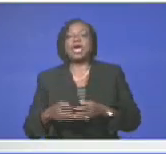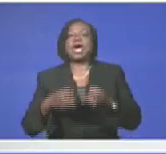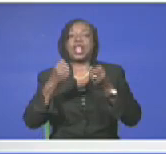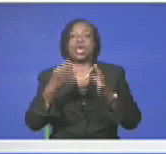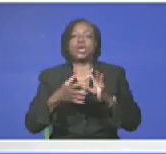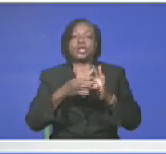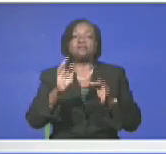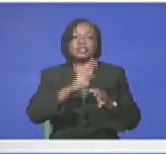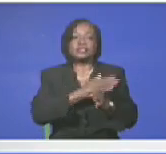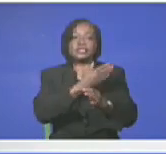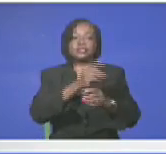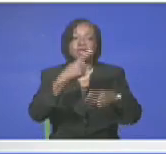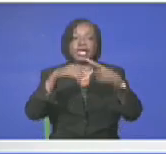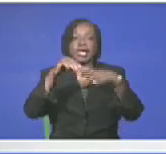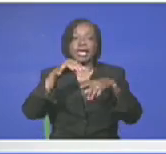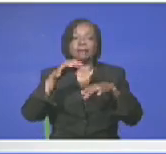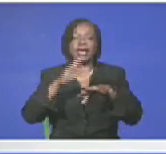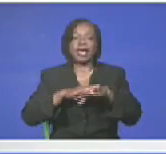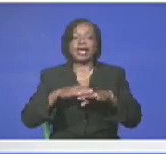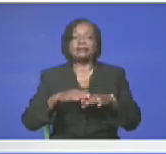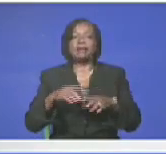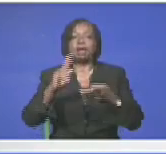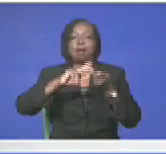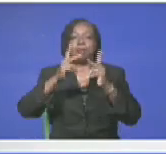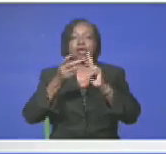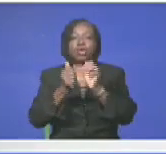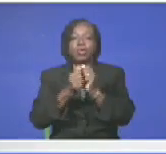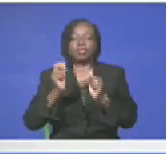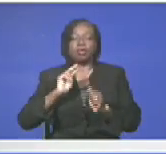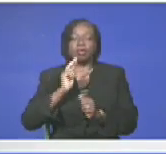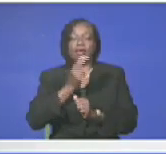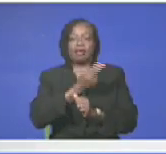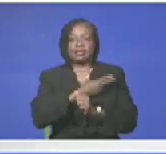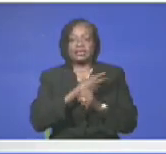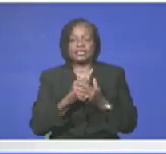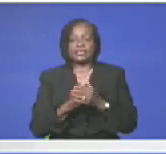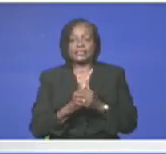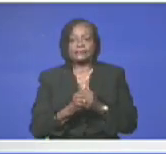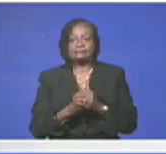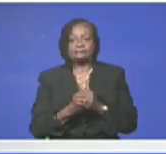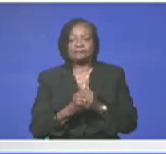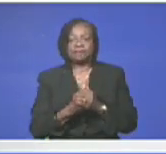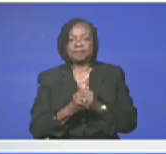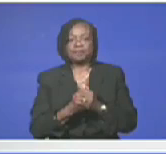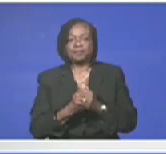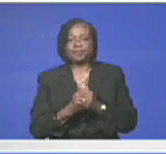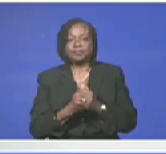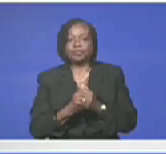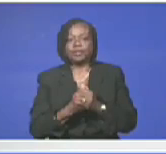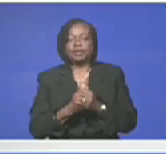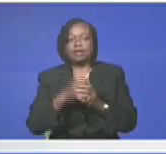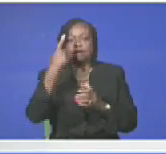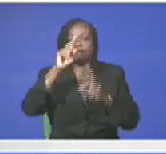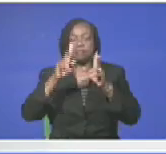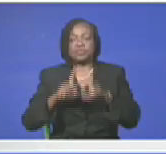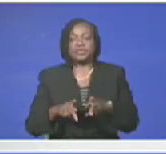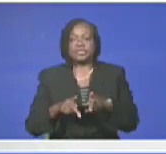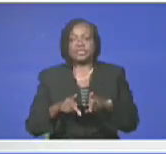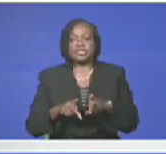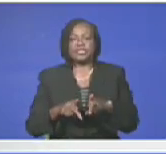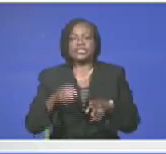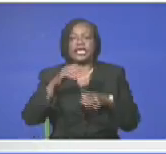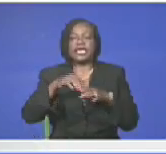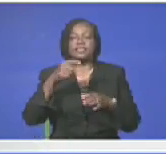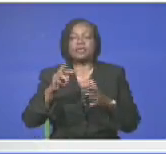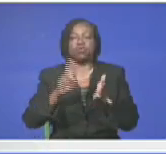board and partnered with us. And that event was basically to raise funds for persons in the rebuilding